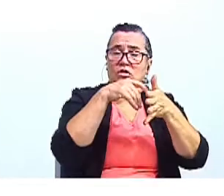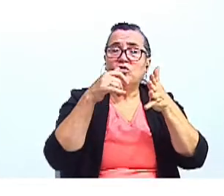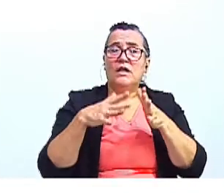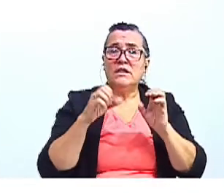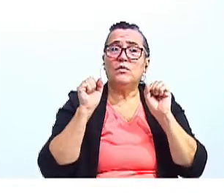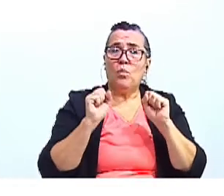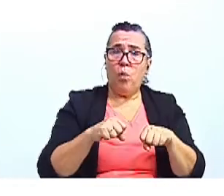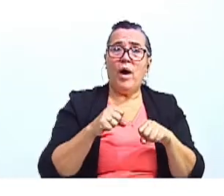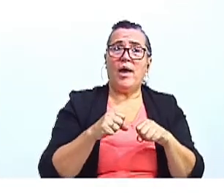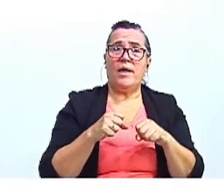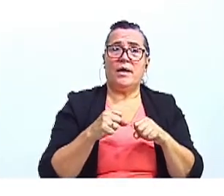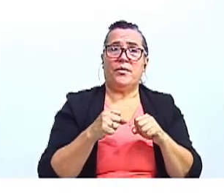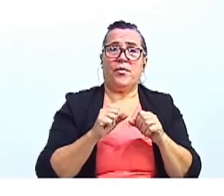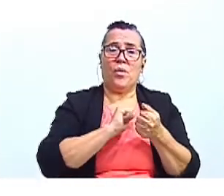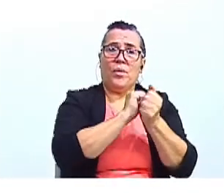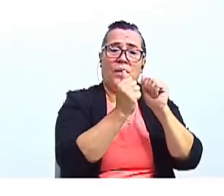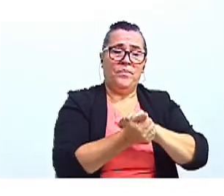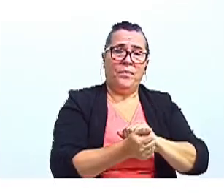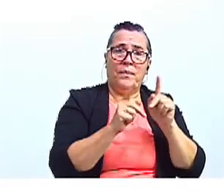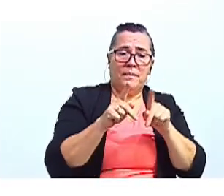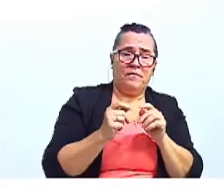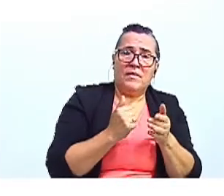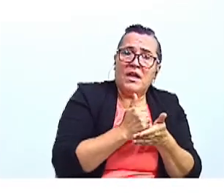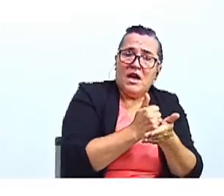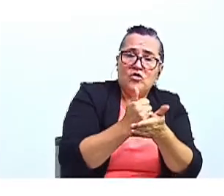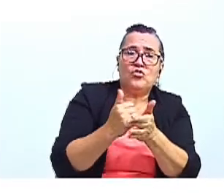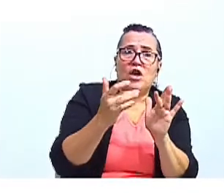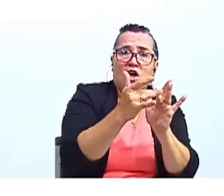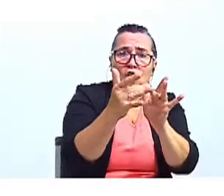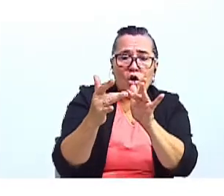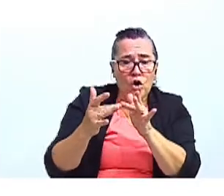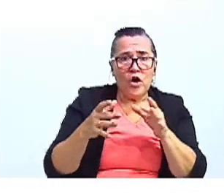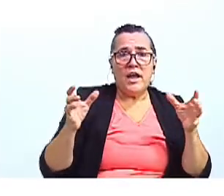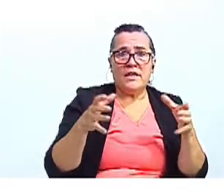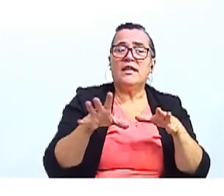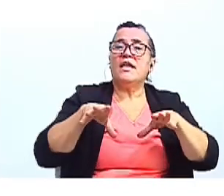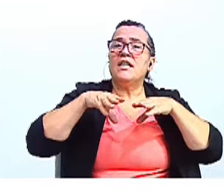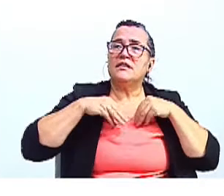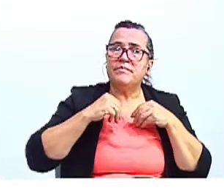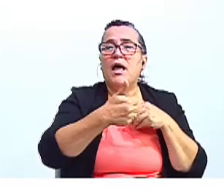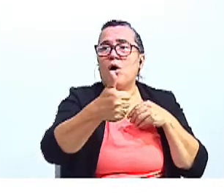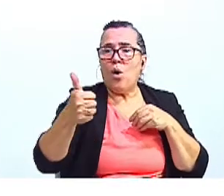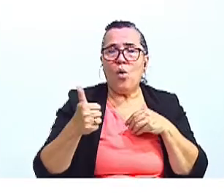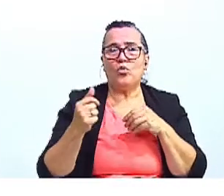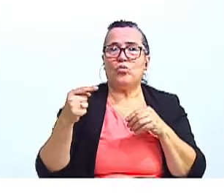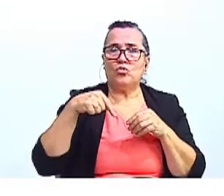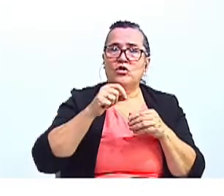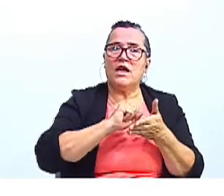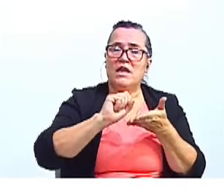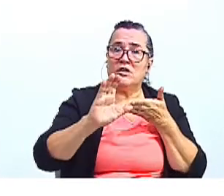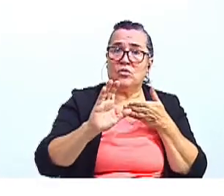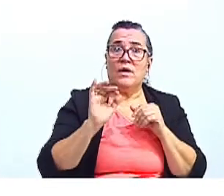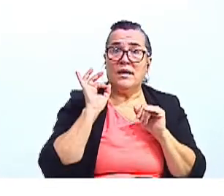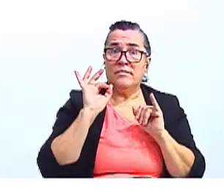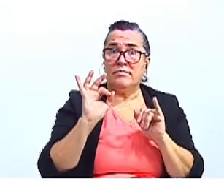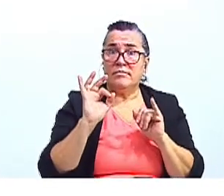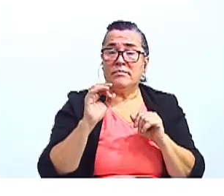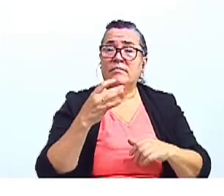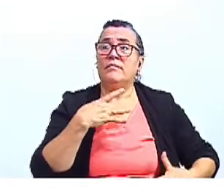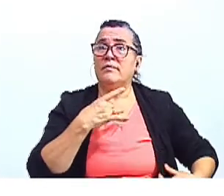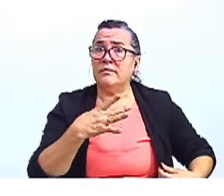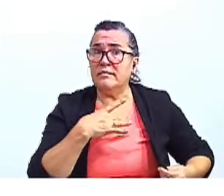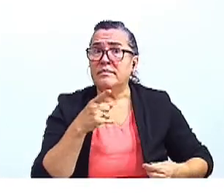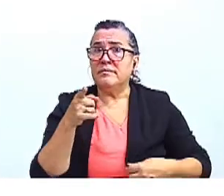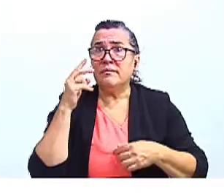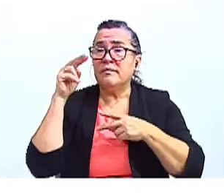work out healthy ways to connect with friends and accept others in school. Very